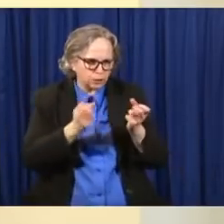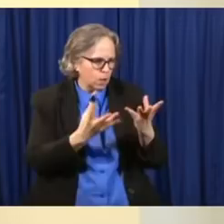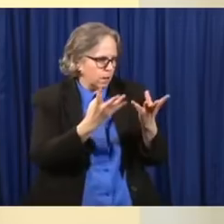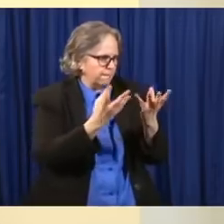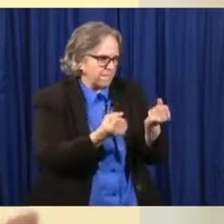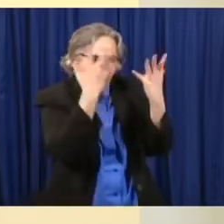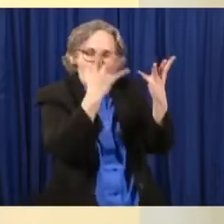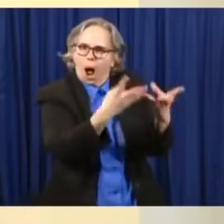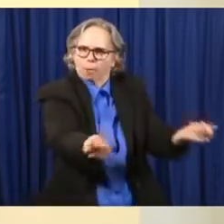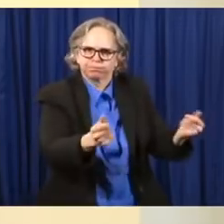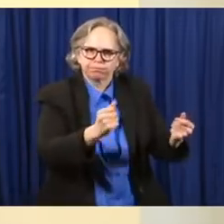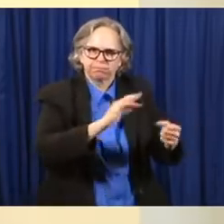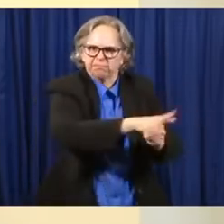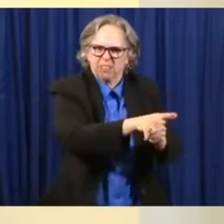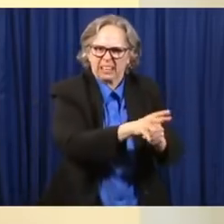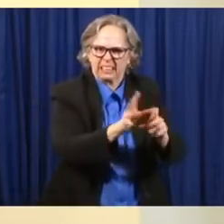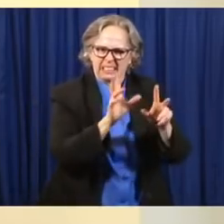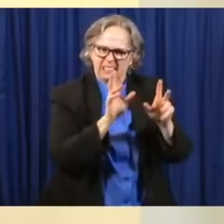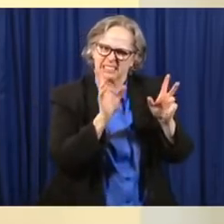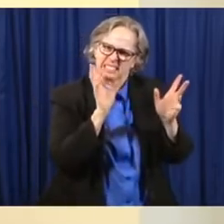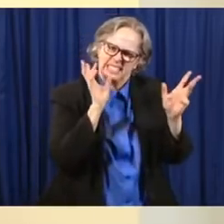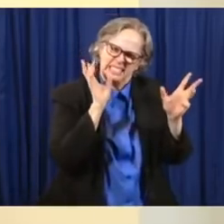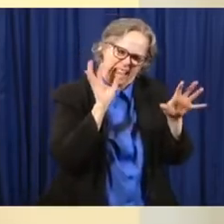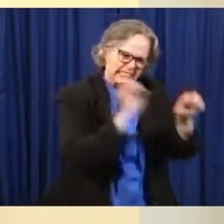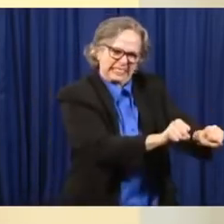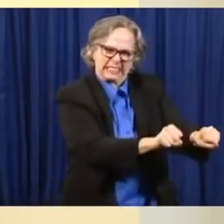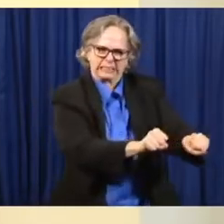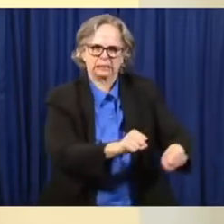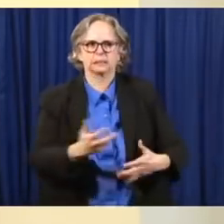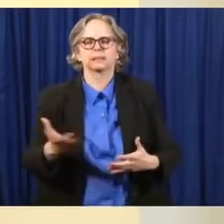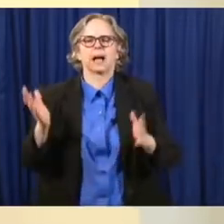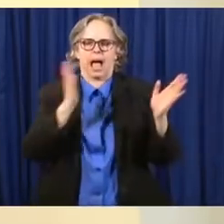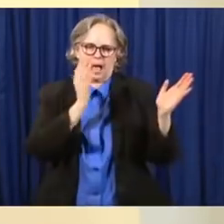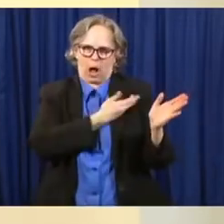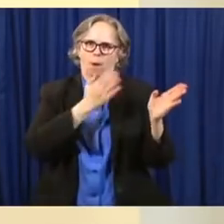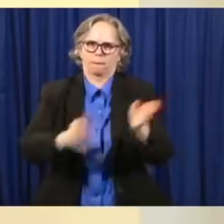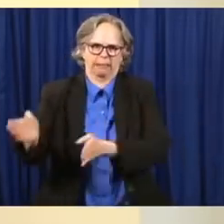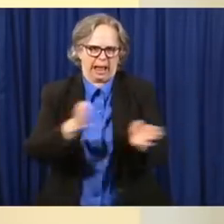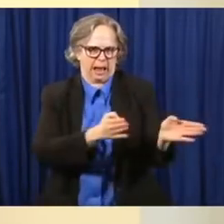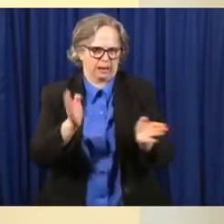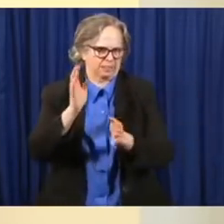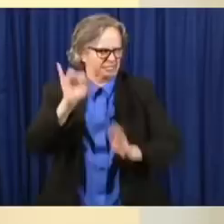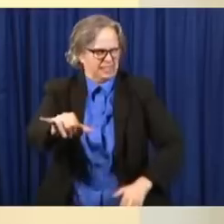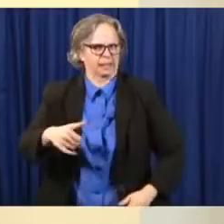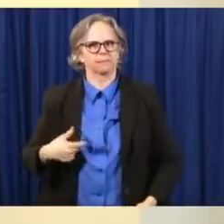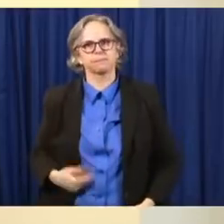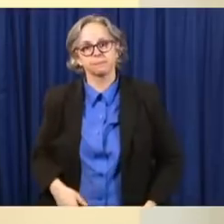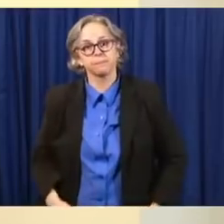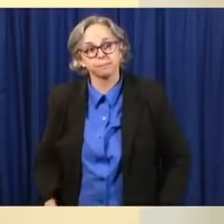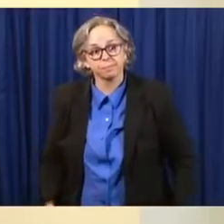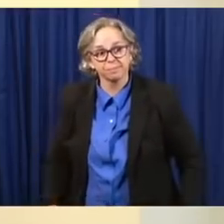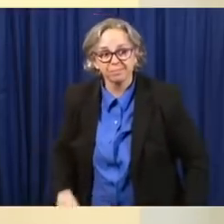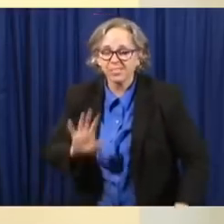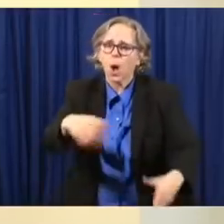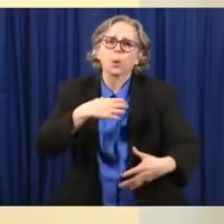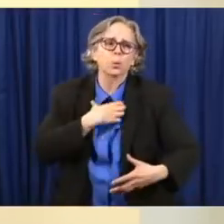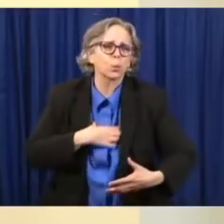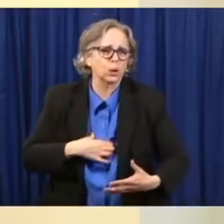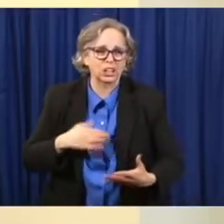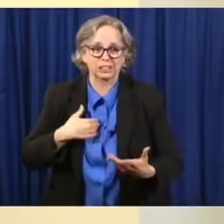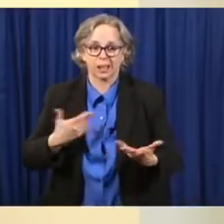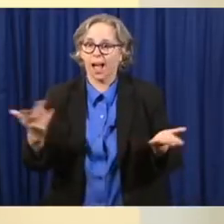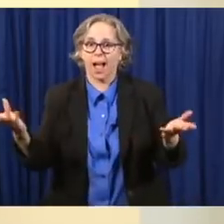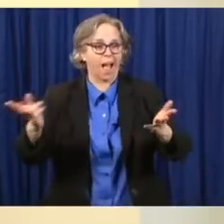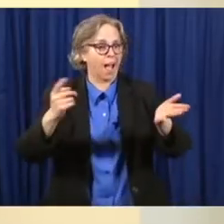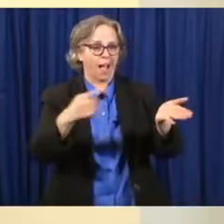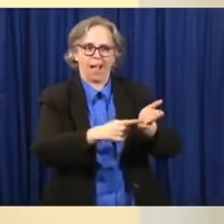dance and the plan that the governor's team is working on. Do I wish we could just hand you a plan every day? There was no playbook for